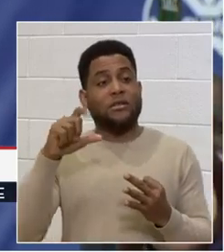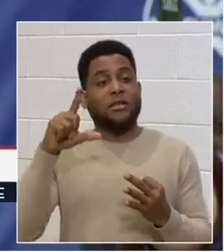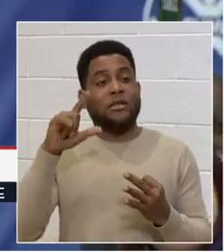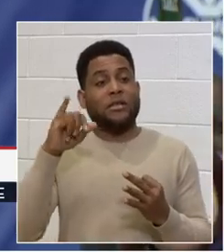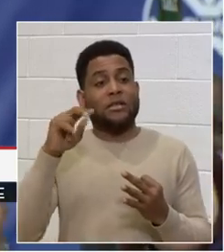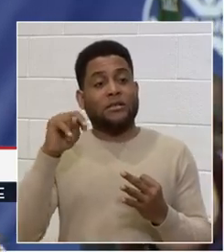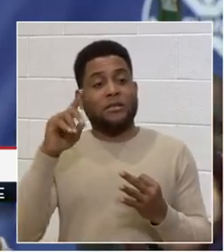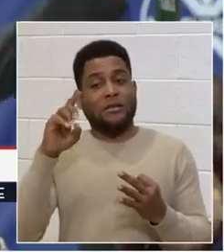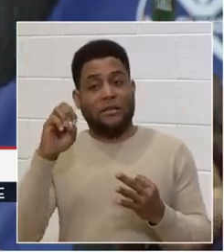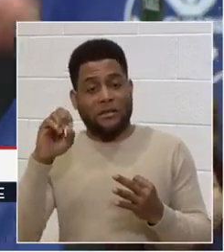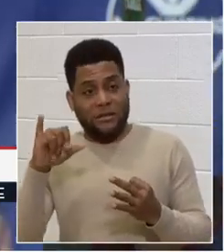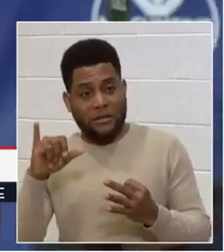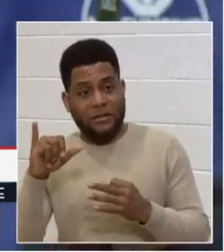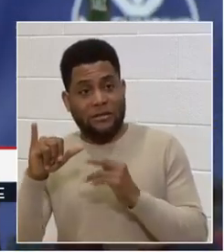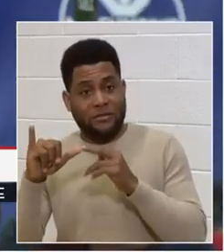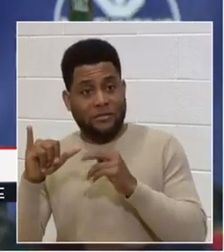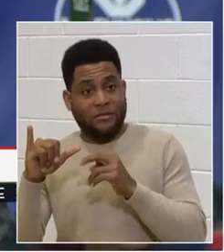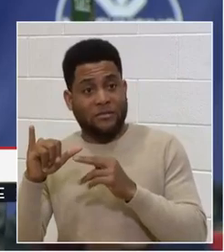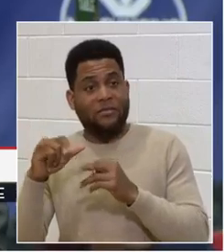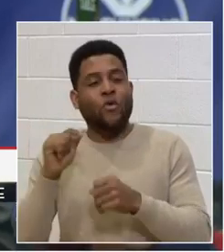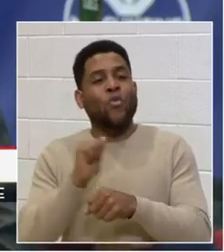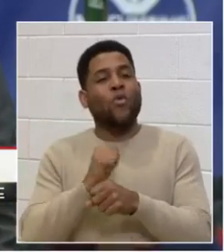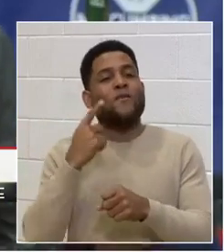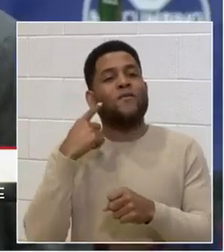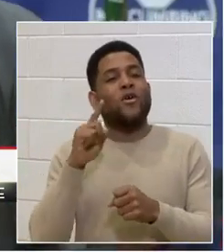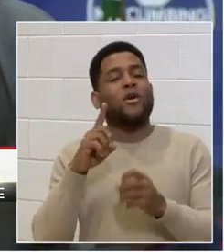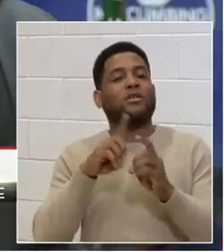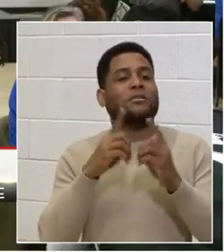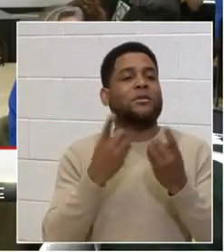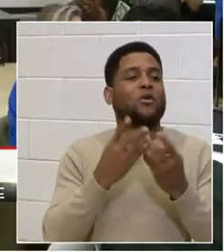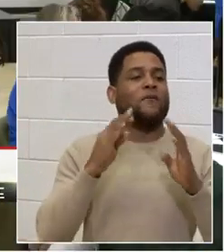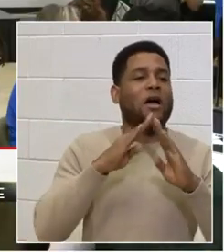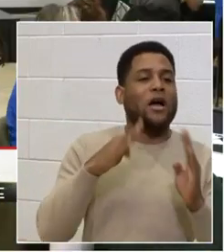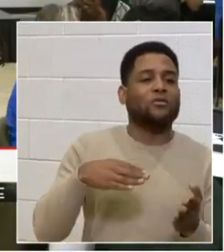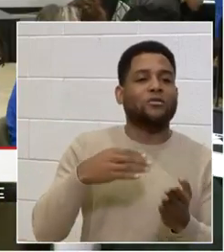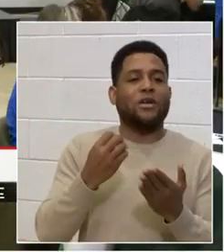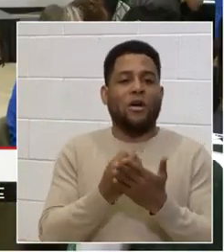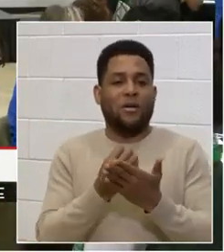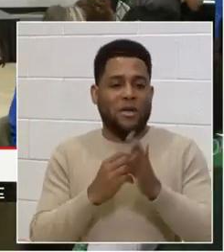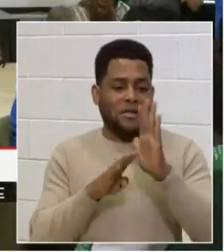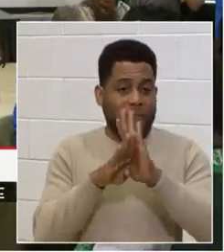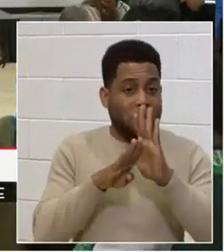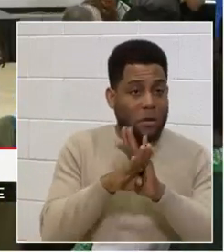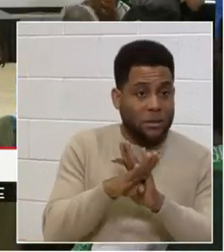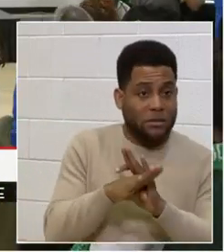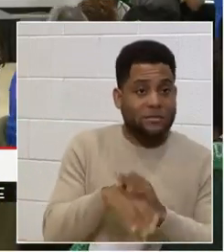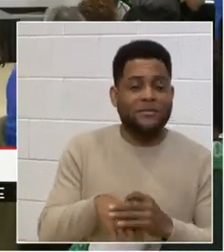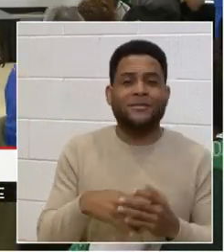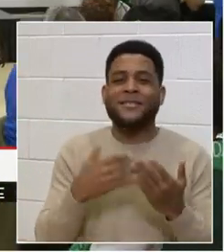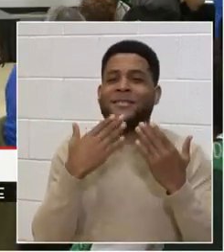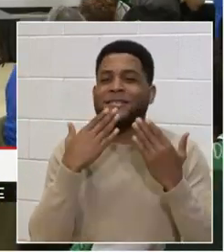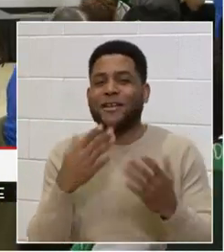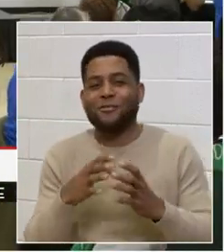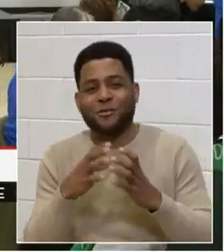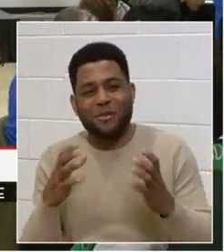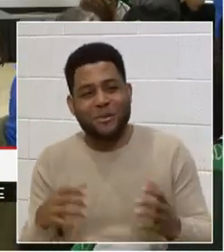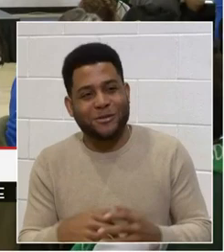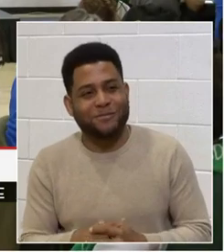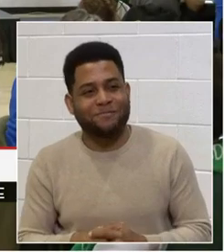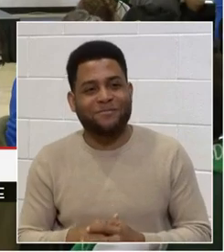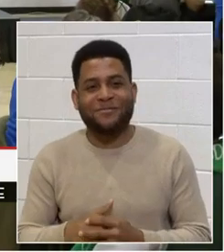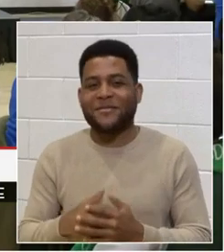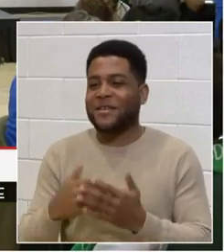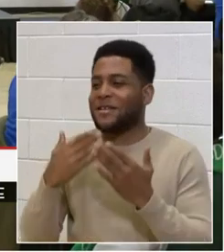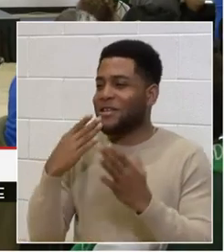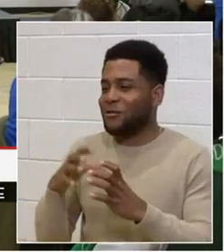and Community Development. Thank you guys for being here tonight. Thank you very much, Deputy Mayor Albert. Next, we're going to hear from